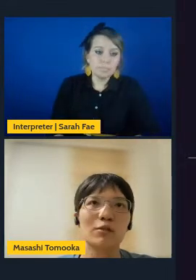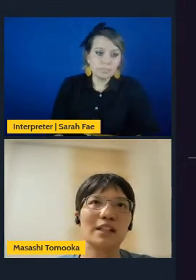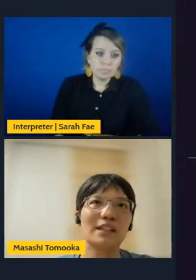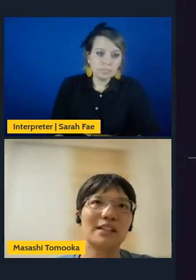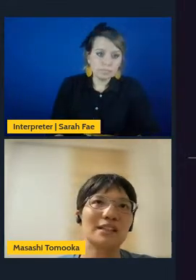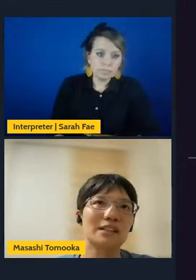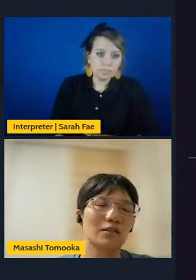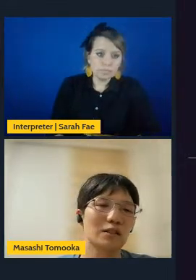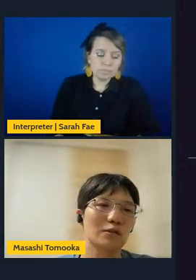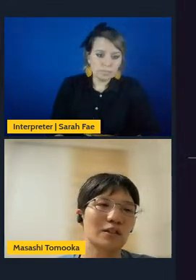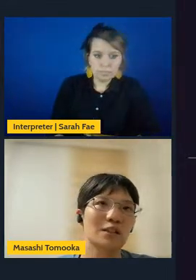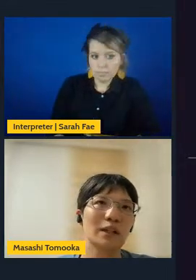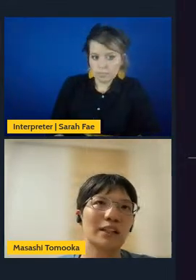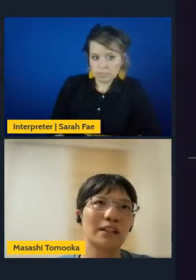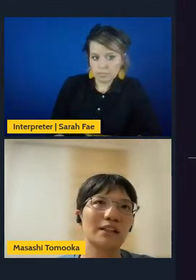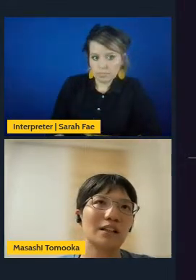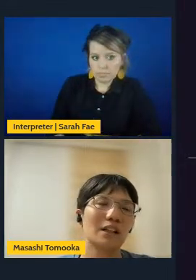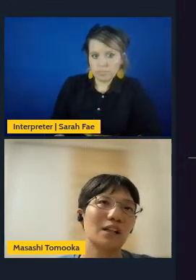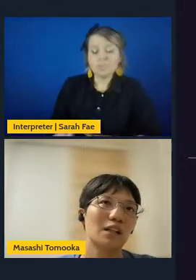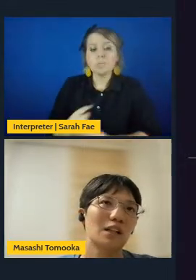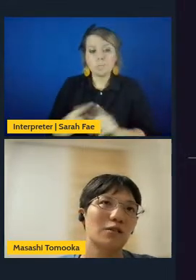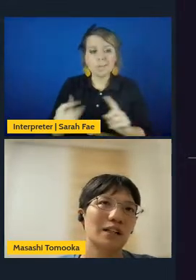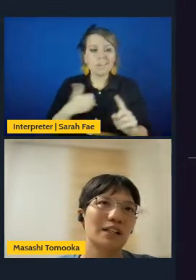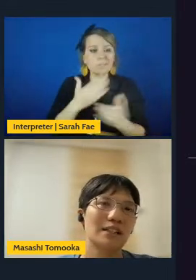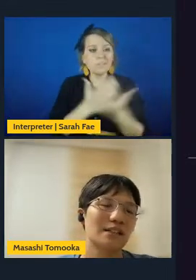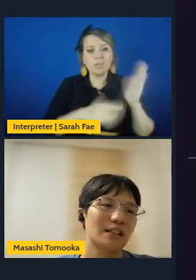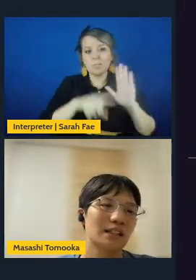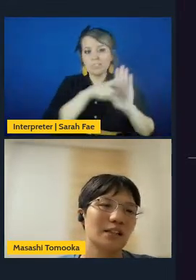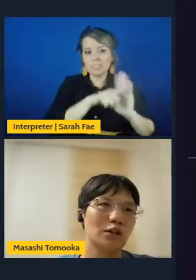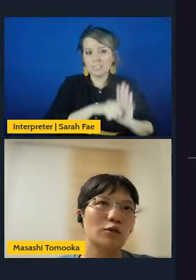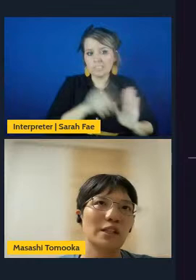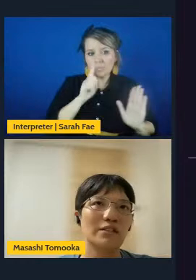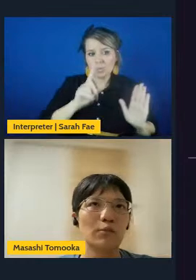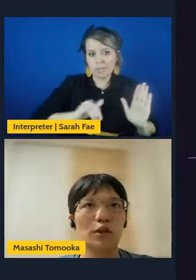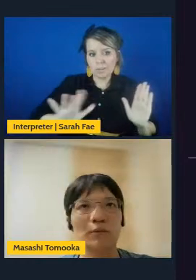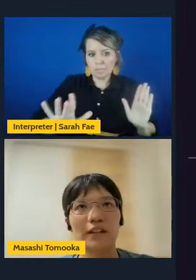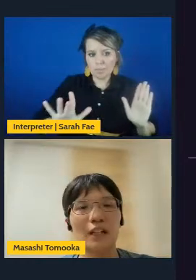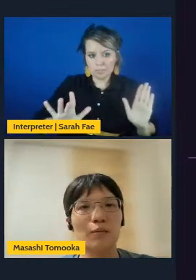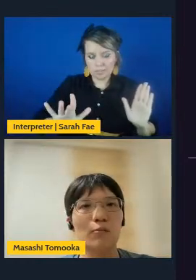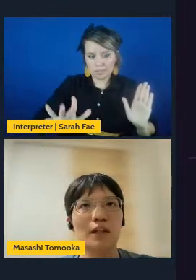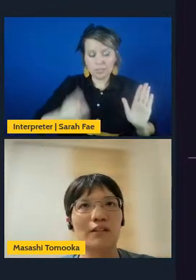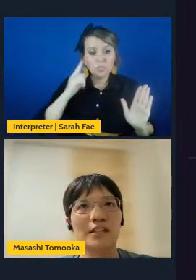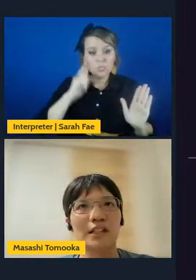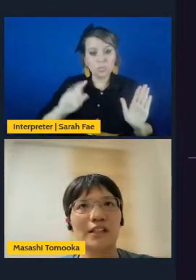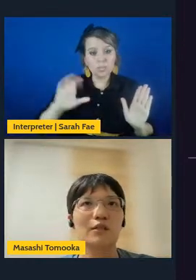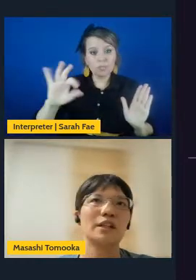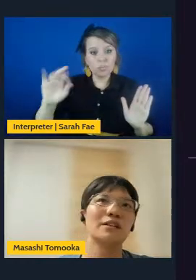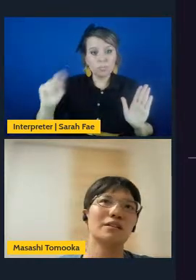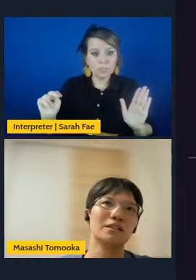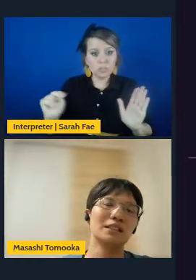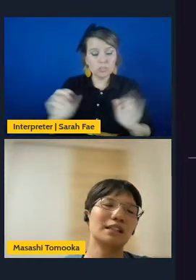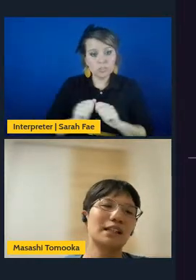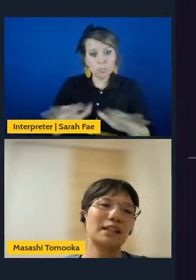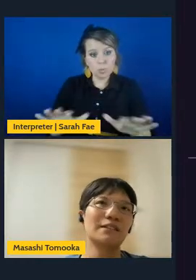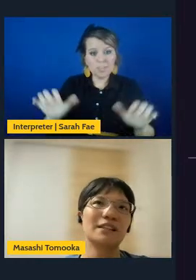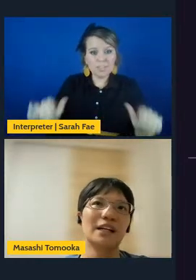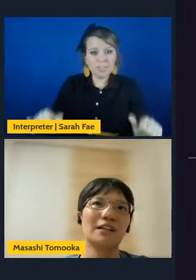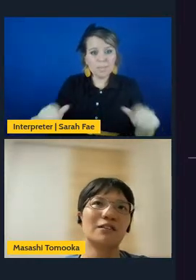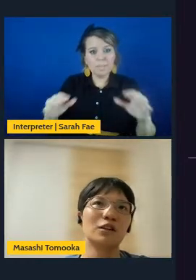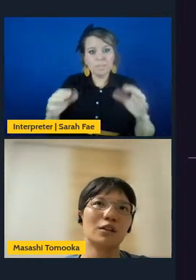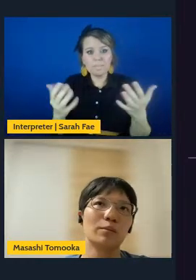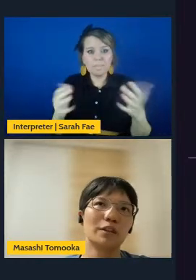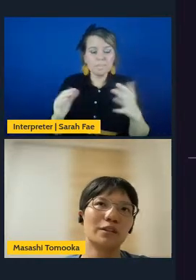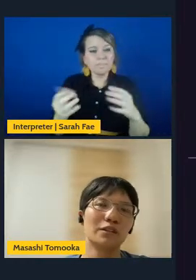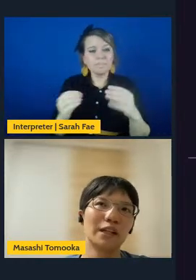some disadvantages also for this pattern. First, the CloudFormation deployment can be more fragile because if